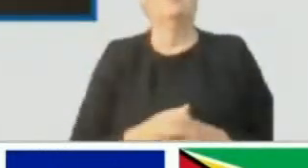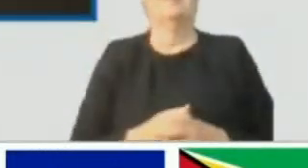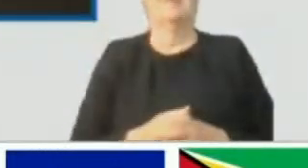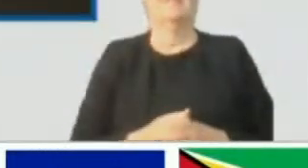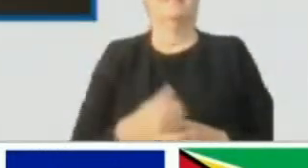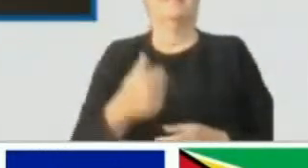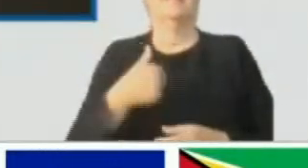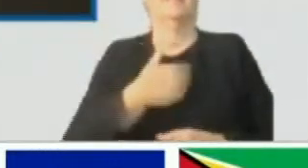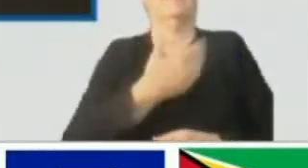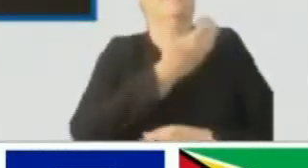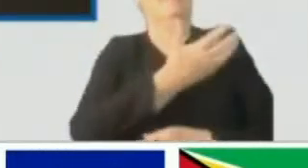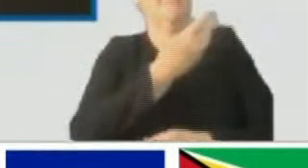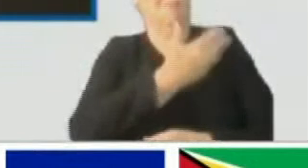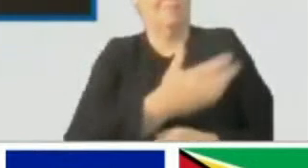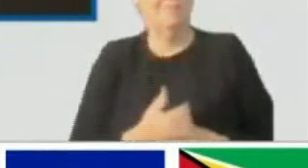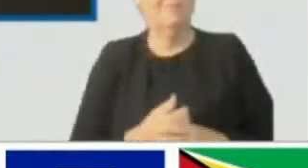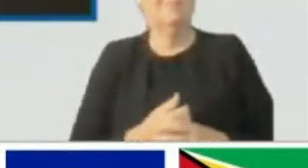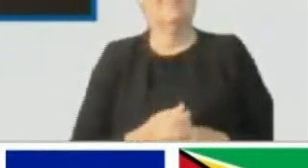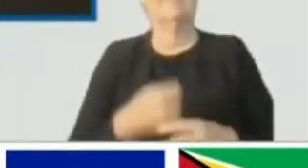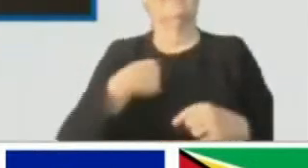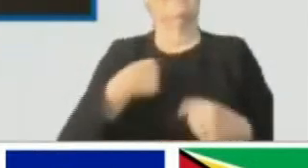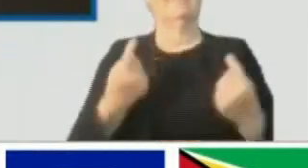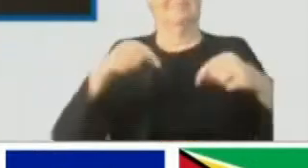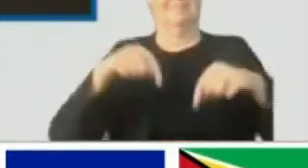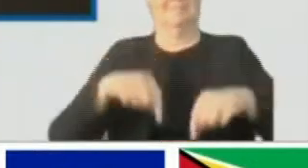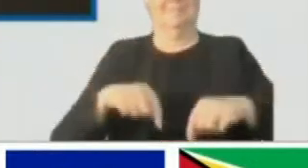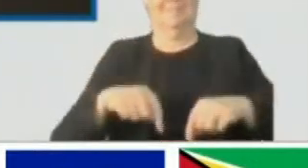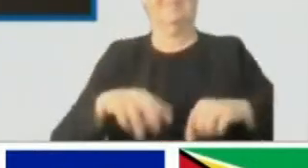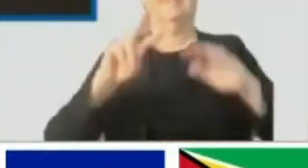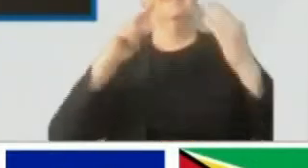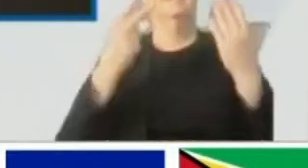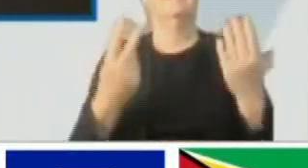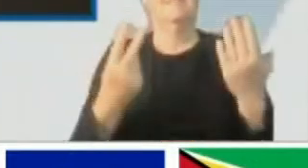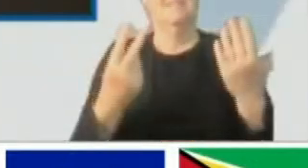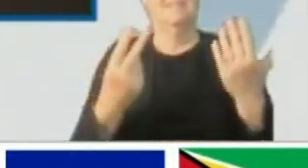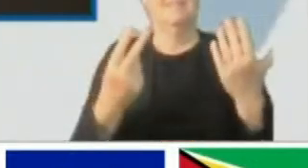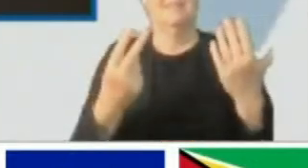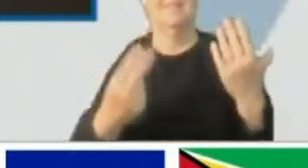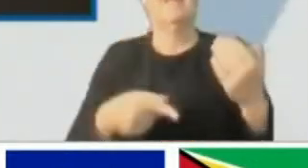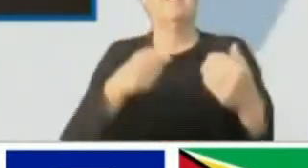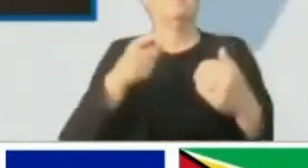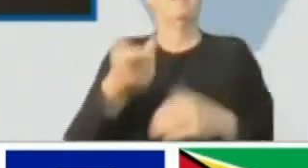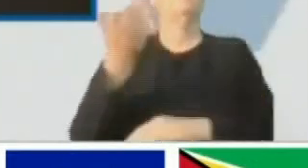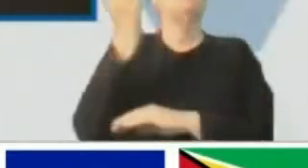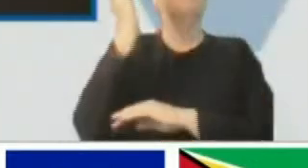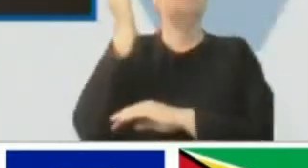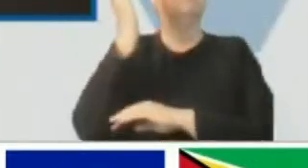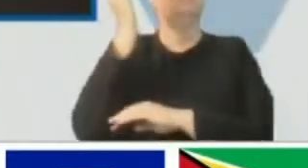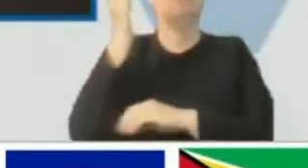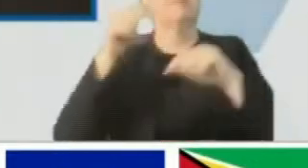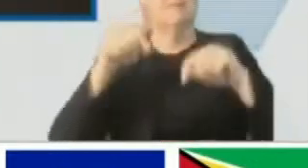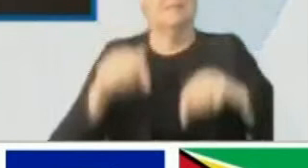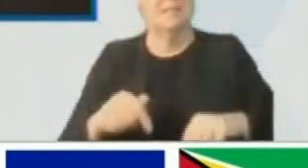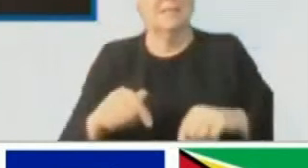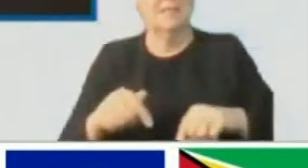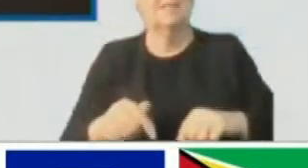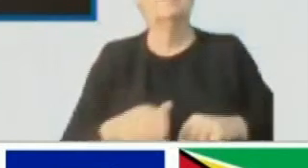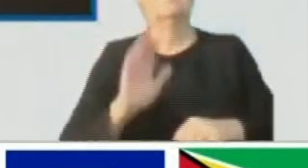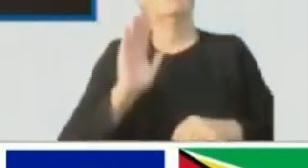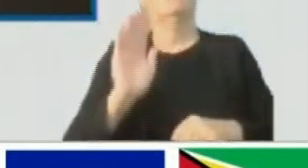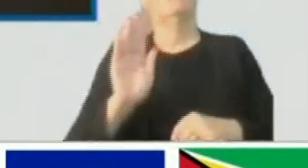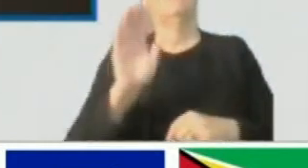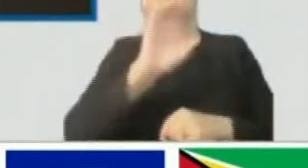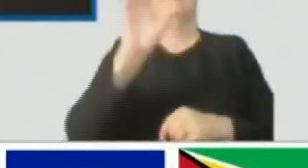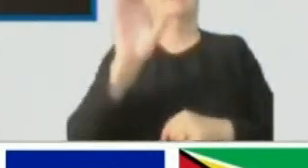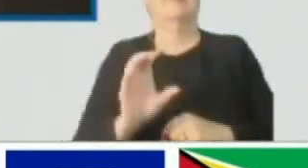Regional Platform for Disaster Risk Reduction in the Americas and the Caribbean. My name is Kyla